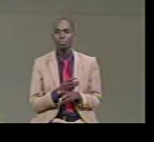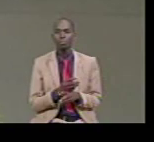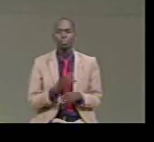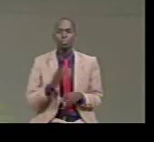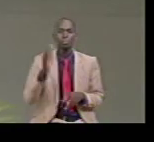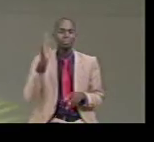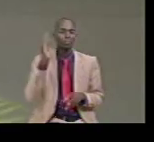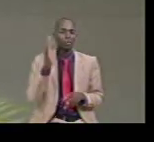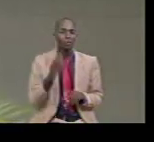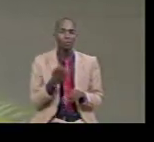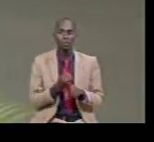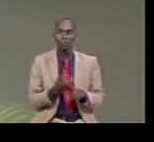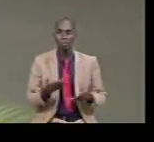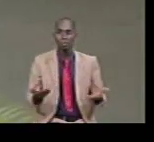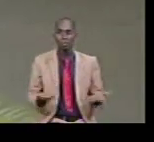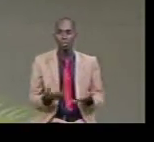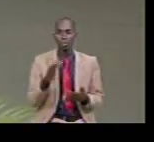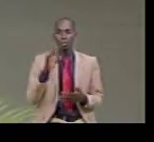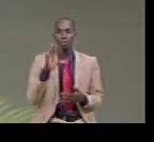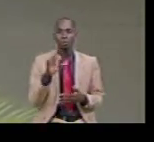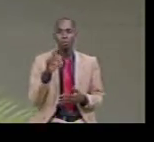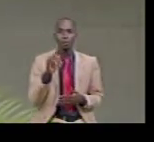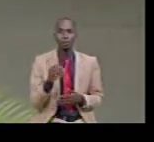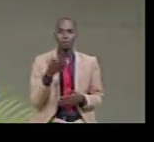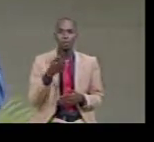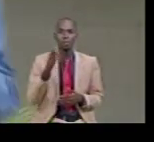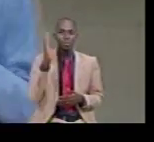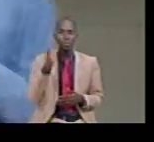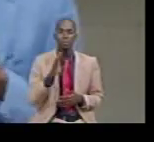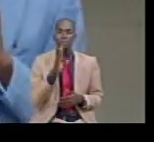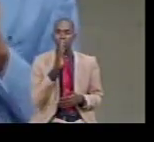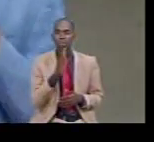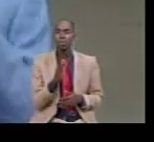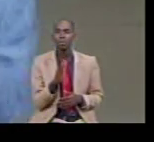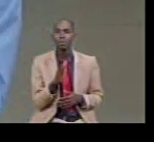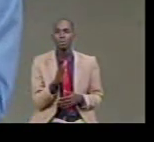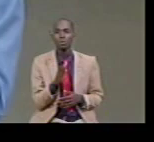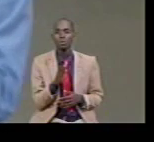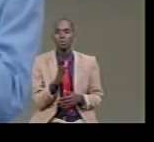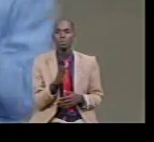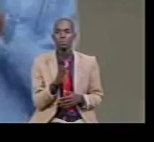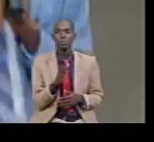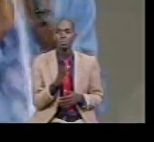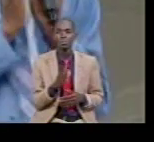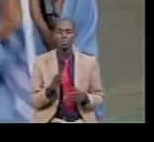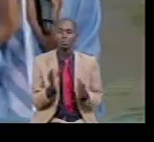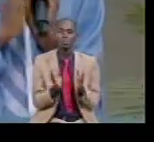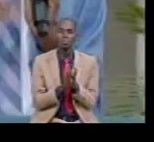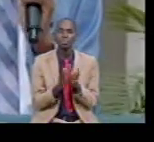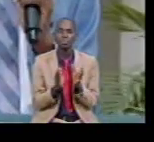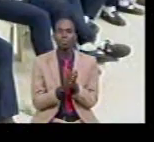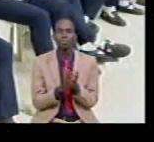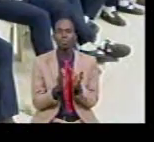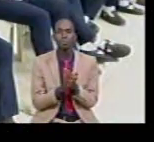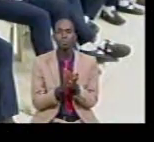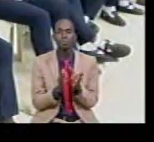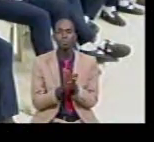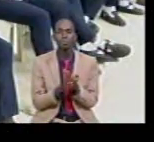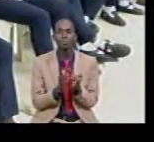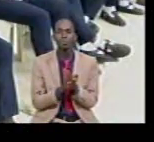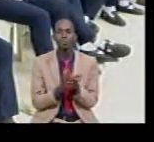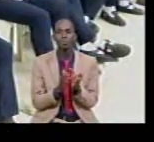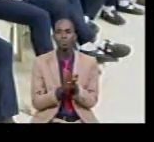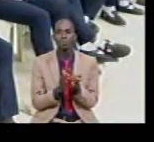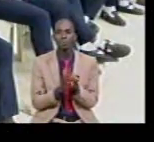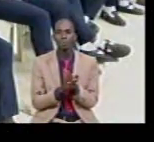Abuja, Gawebe, Deep Alive Campground. Put your hands together for Jesus. The